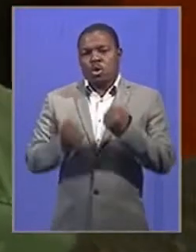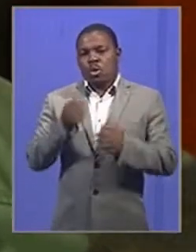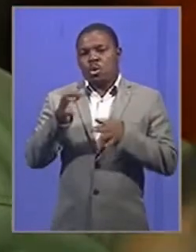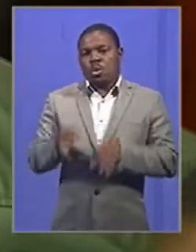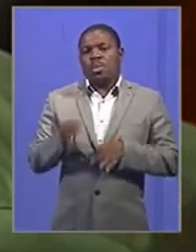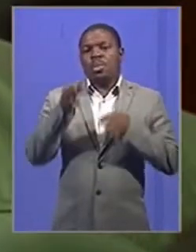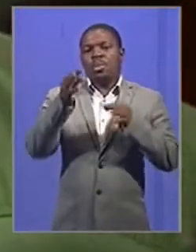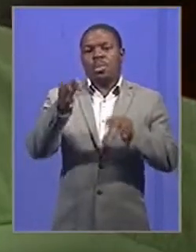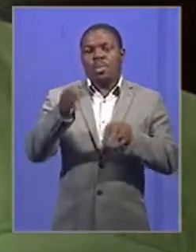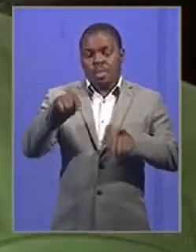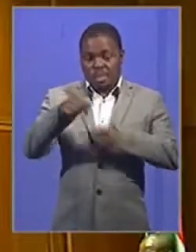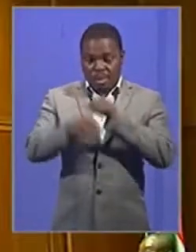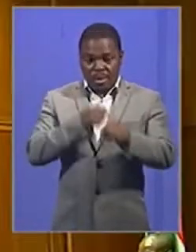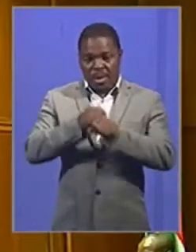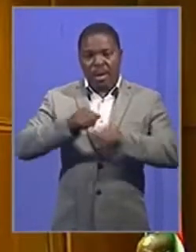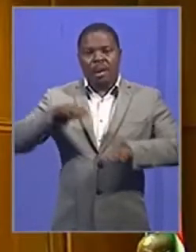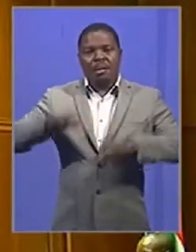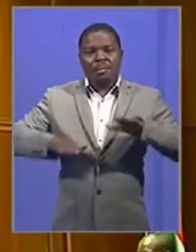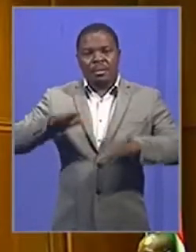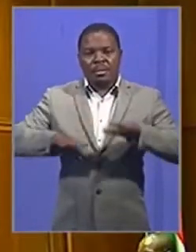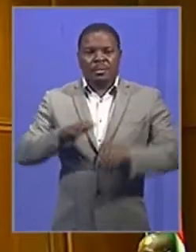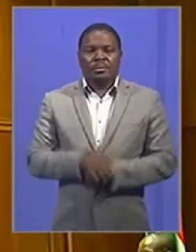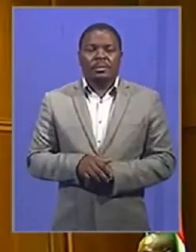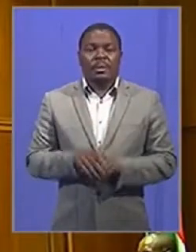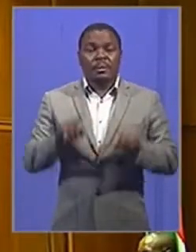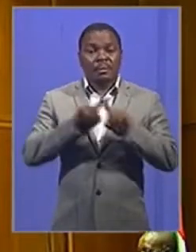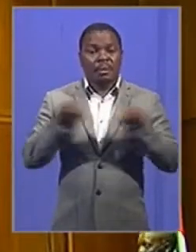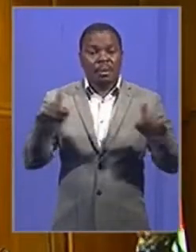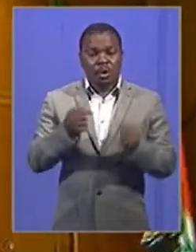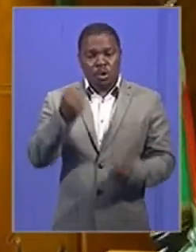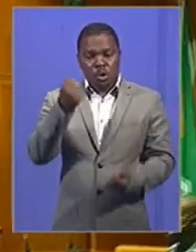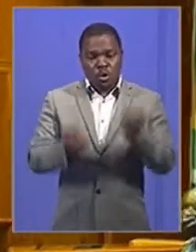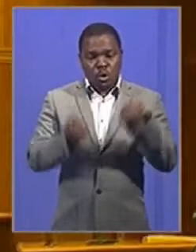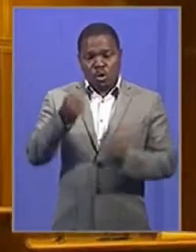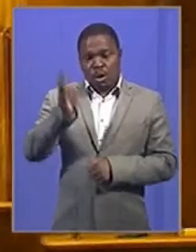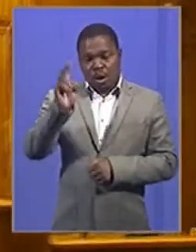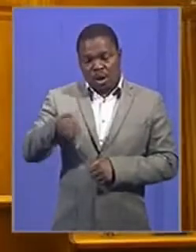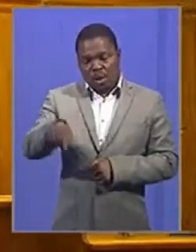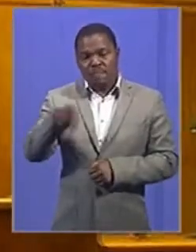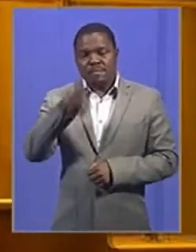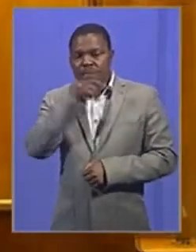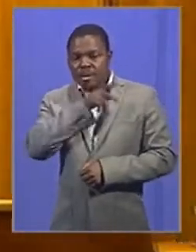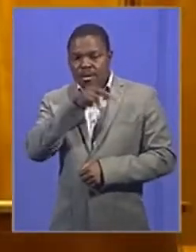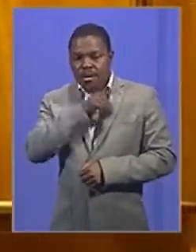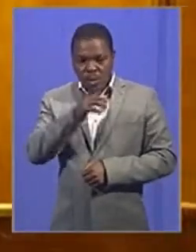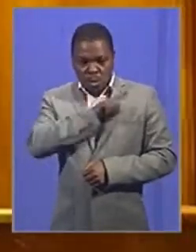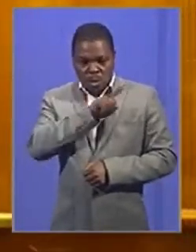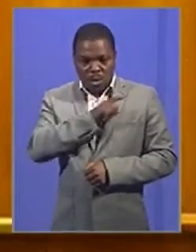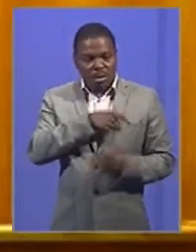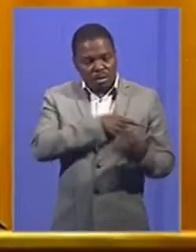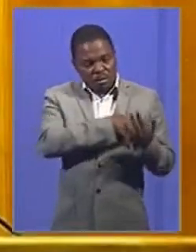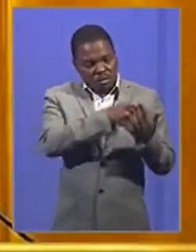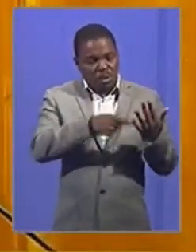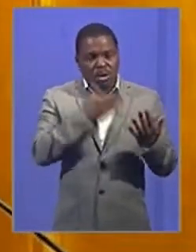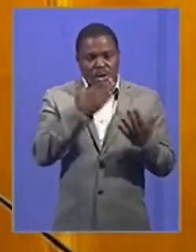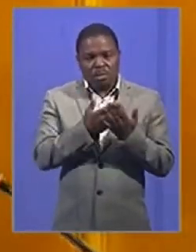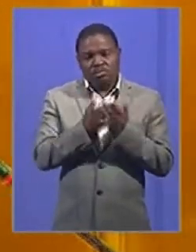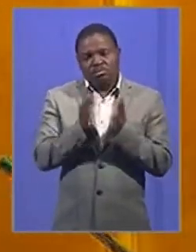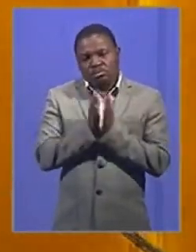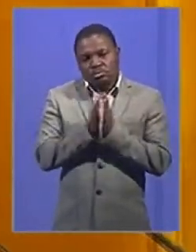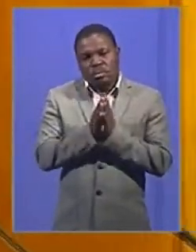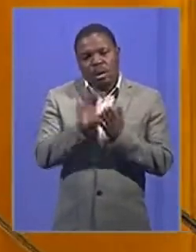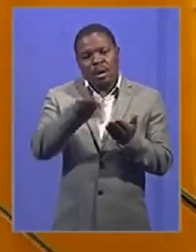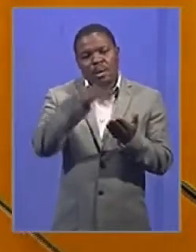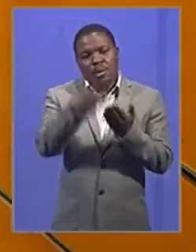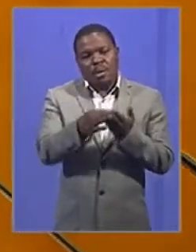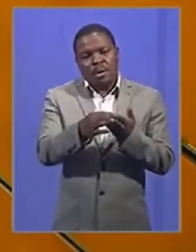kgweding ya Aporele lenyaga e fela kgorotsheko ya go dula gape ka Labohlano go dumelela balatofatswa go dira kgopelo ya baemedi ba semolao ba